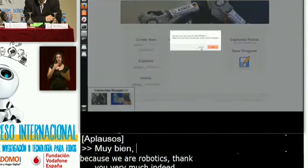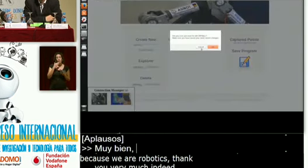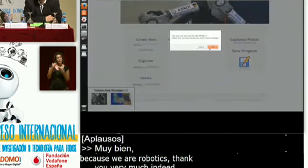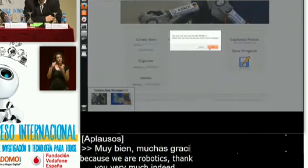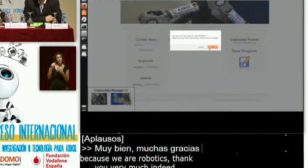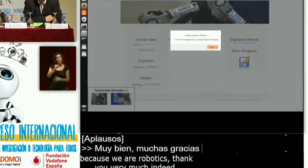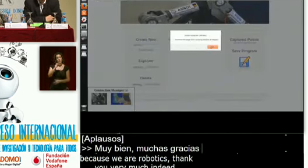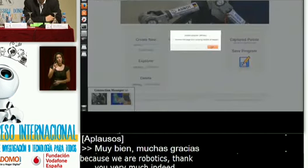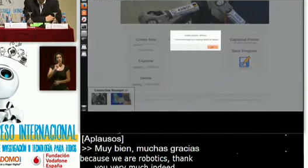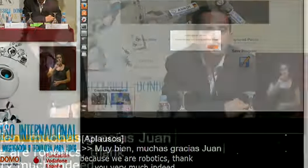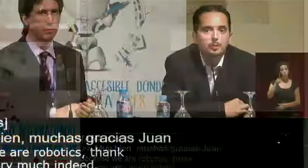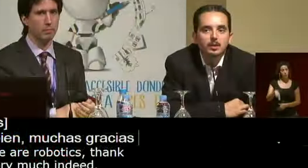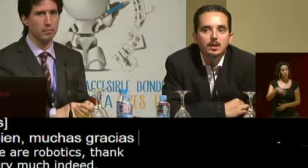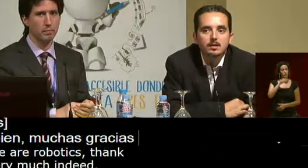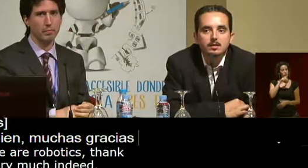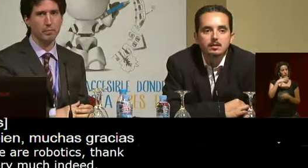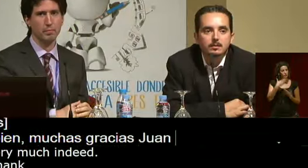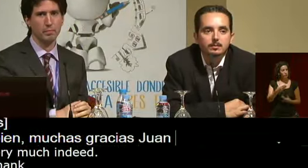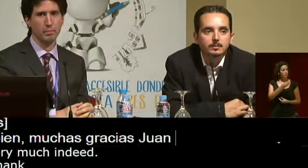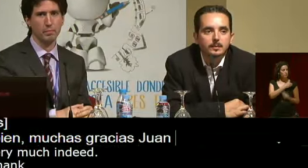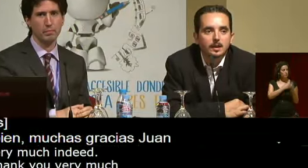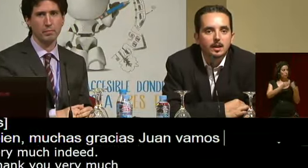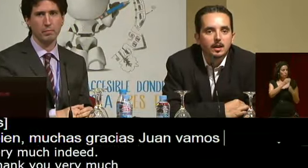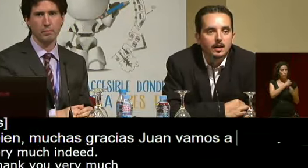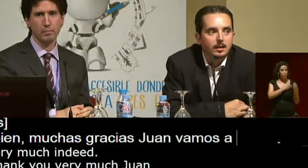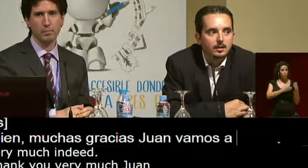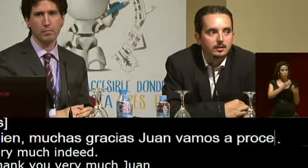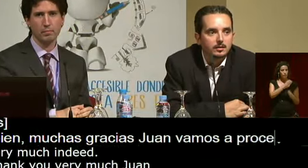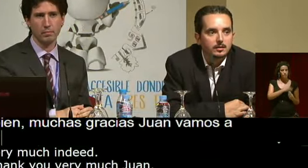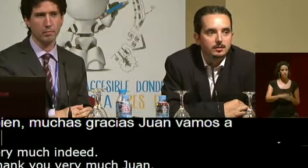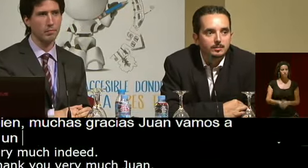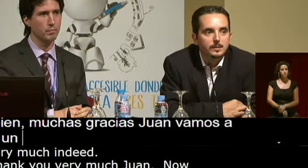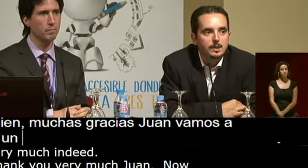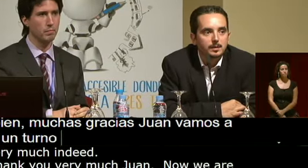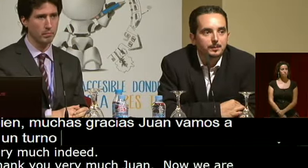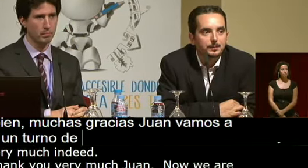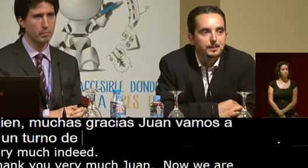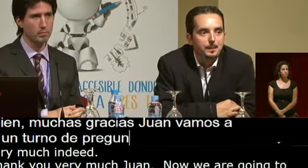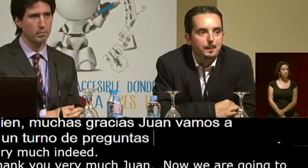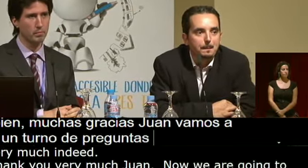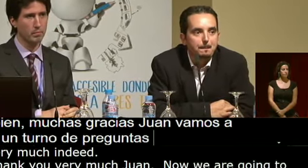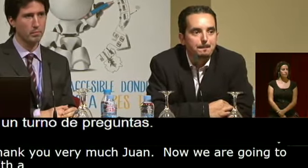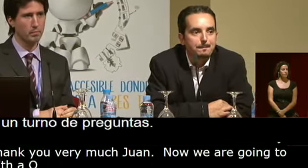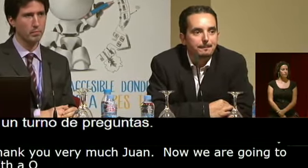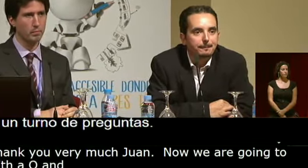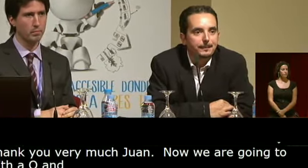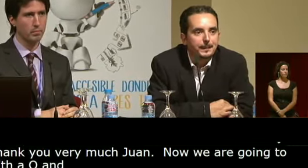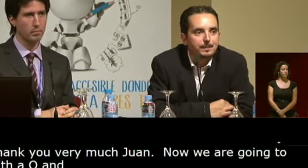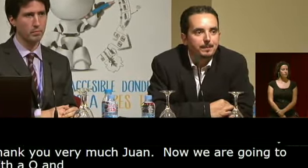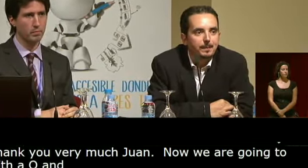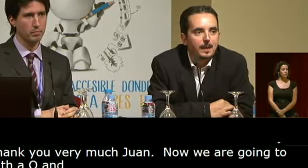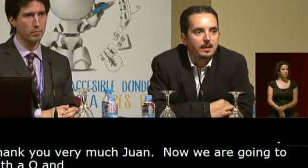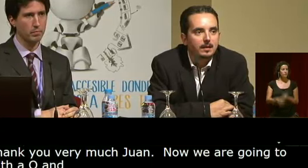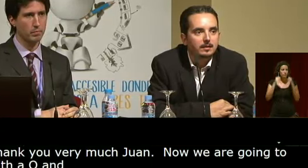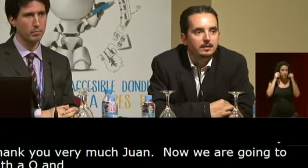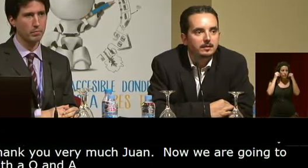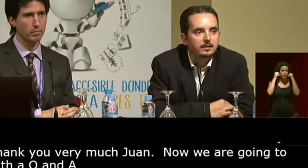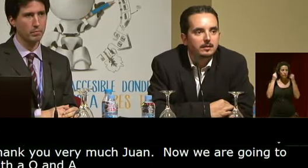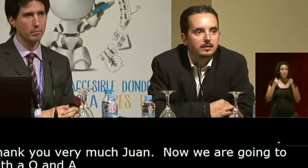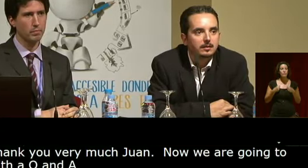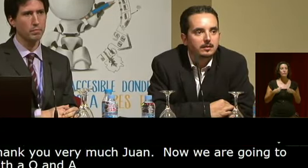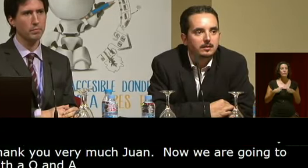Muy bien, pues muchas. Thank you very much, Juan. Now we are going to proceed with a Q&A session.